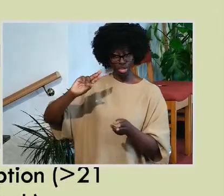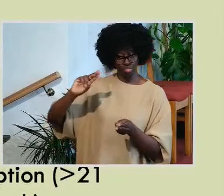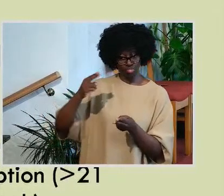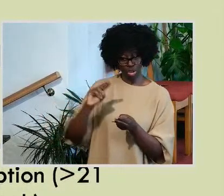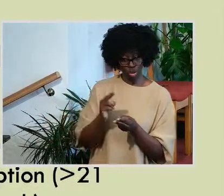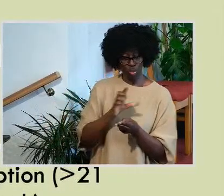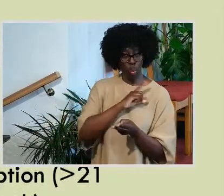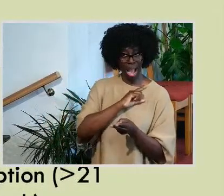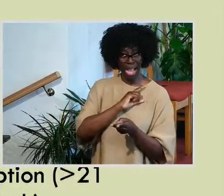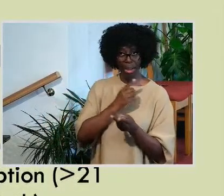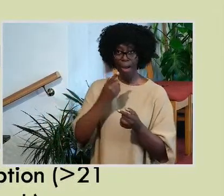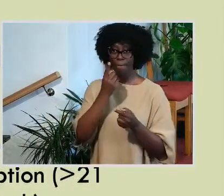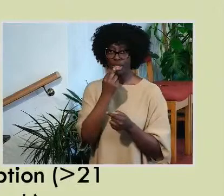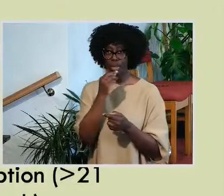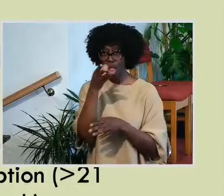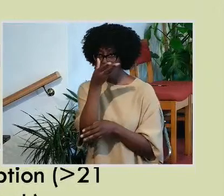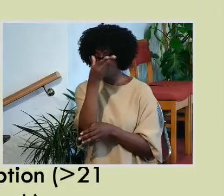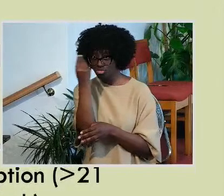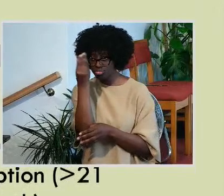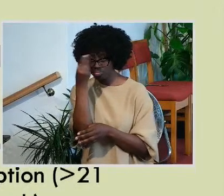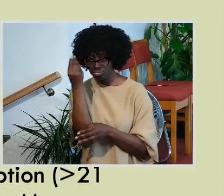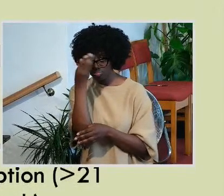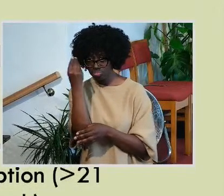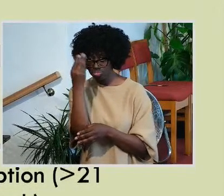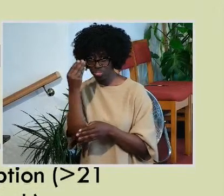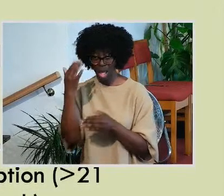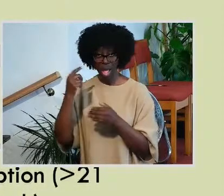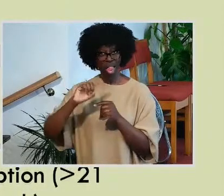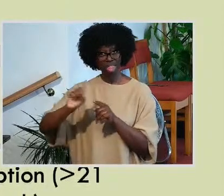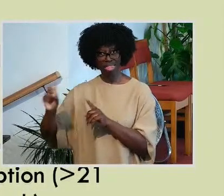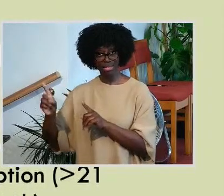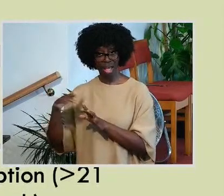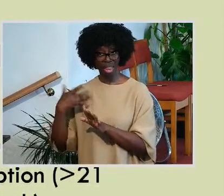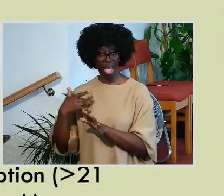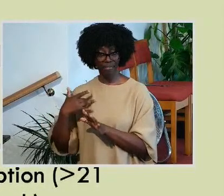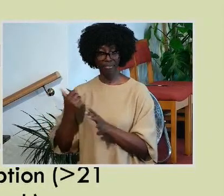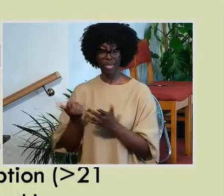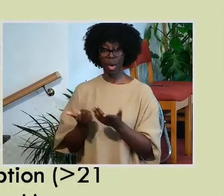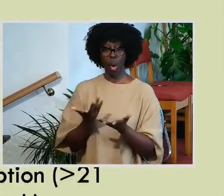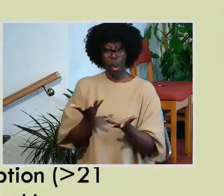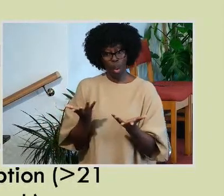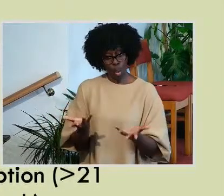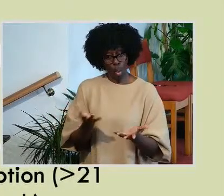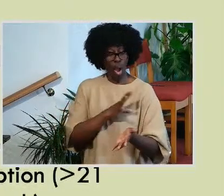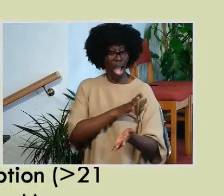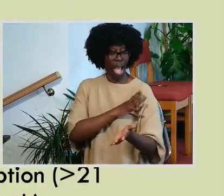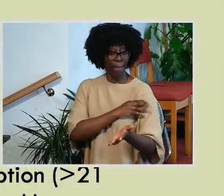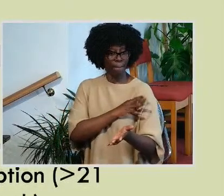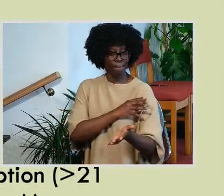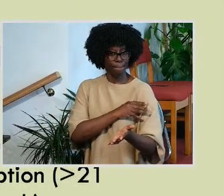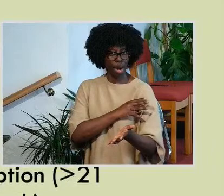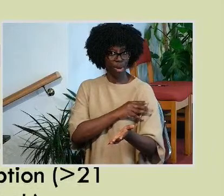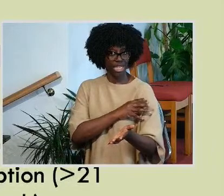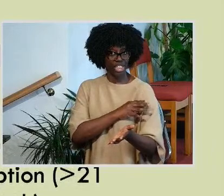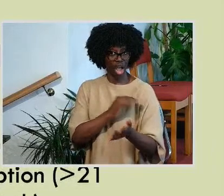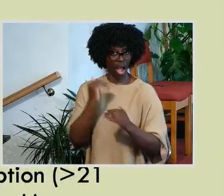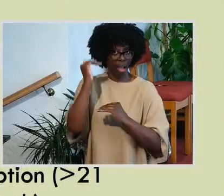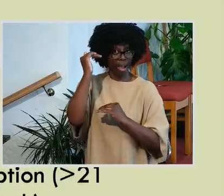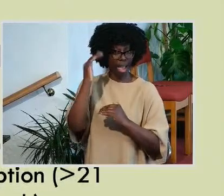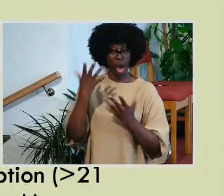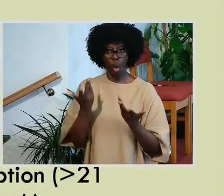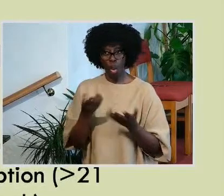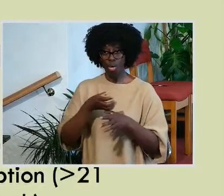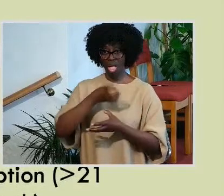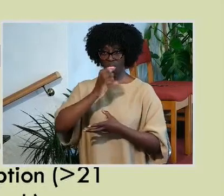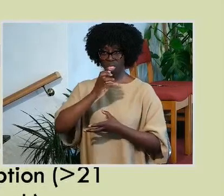put you at a risk of dementia later on in life. High blood pressure, excessive alcohol consumption, and